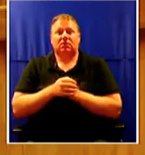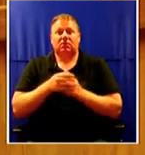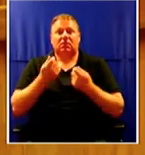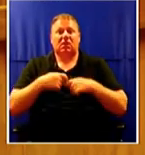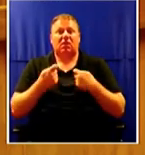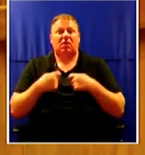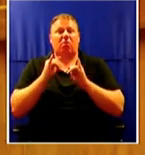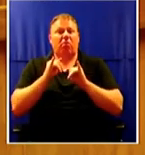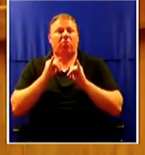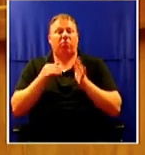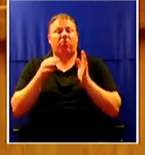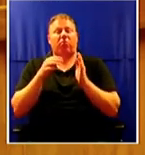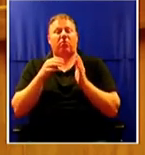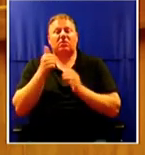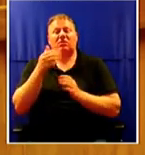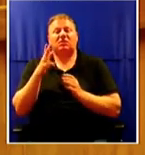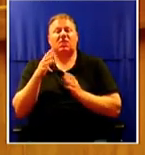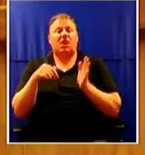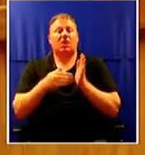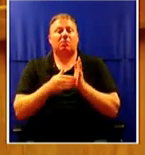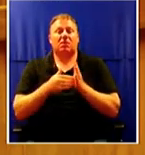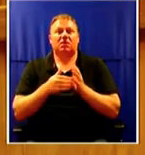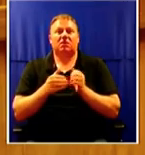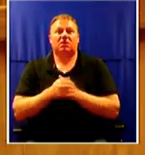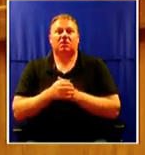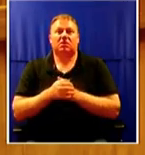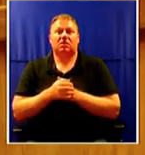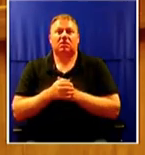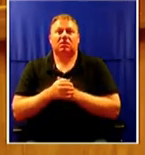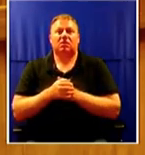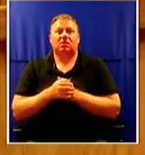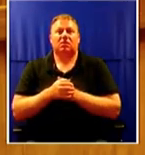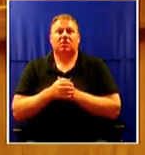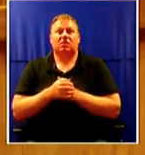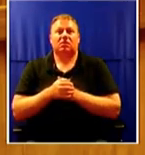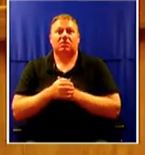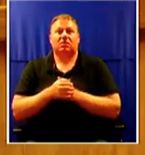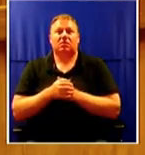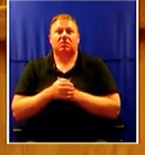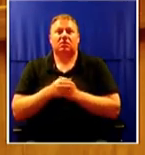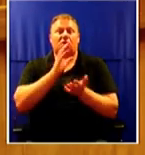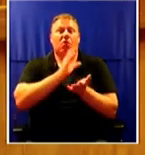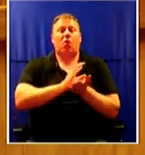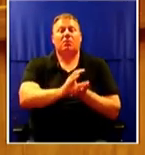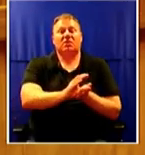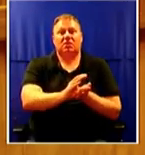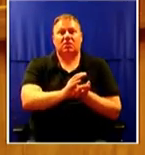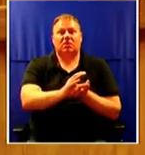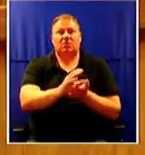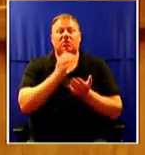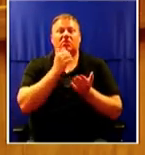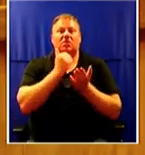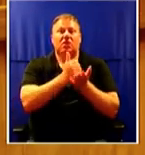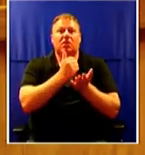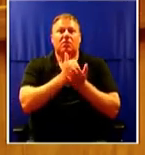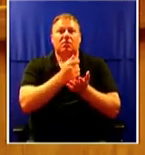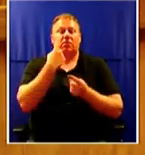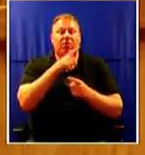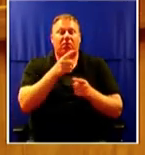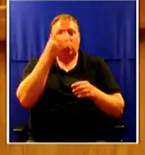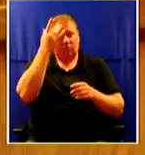was dealt to the health of South African citizens with the revelation that the Compensation Commissioner for Occupational Diseases